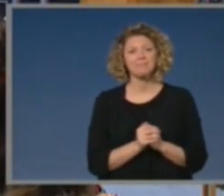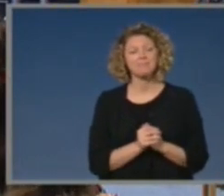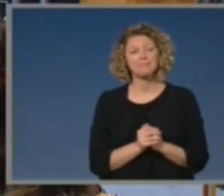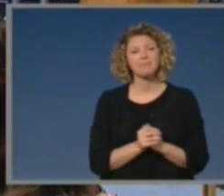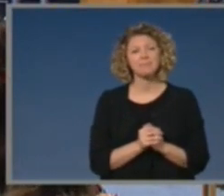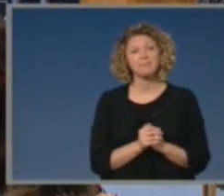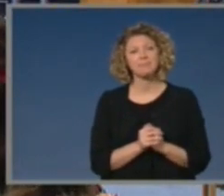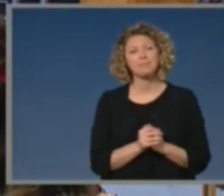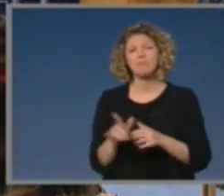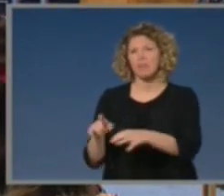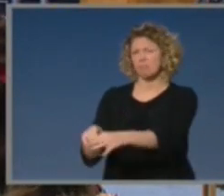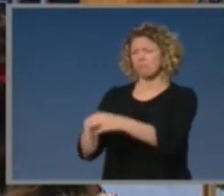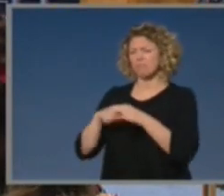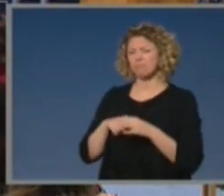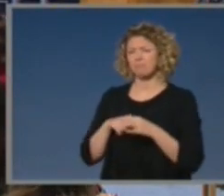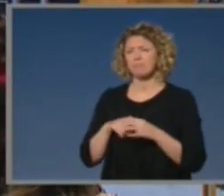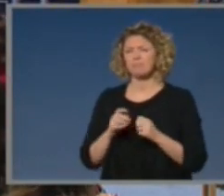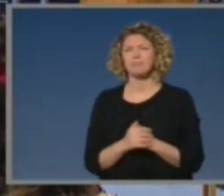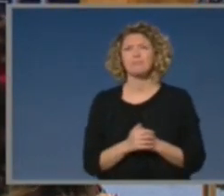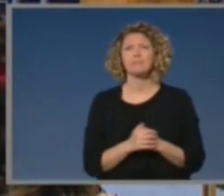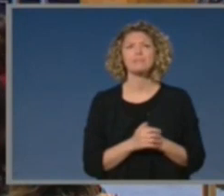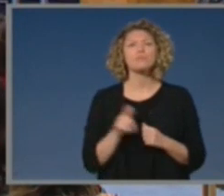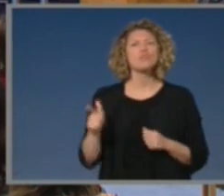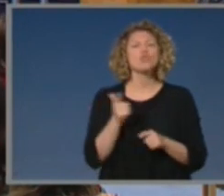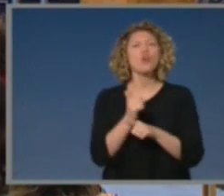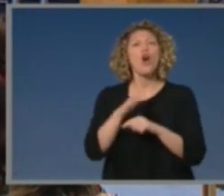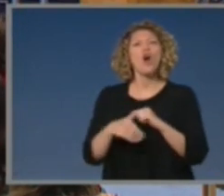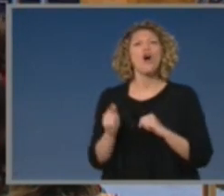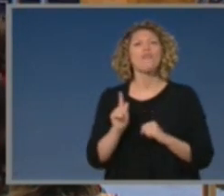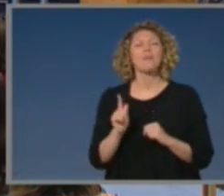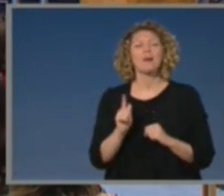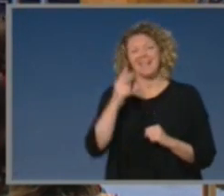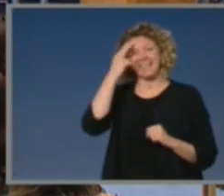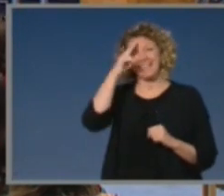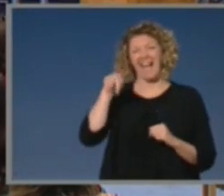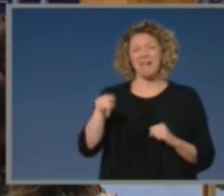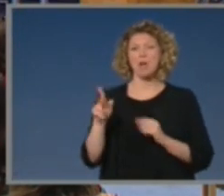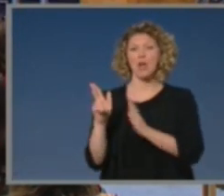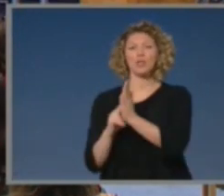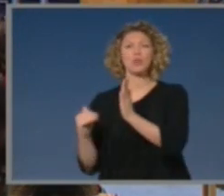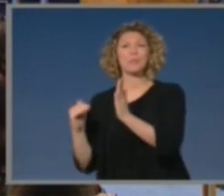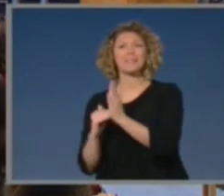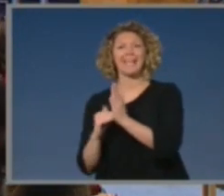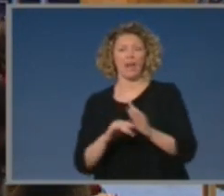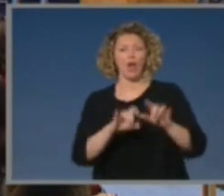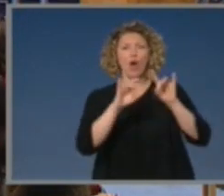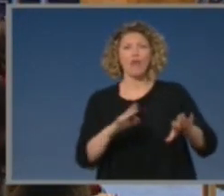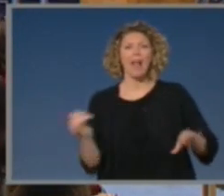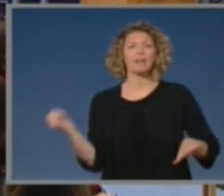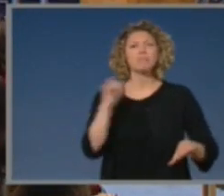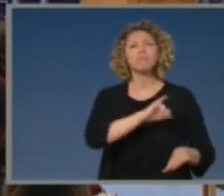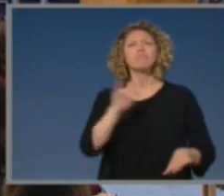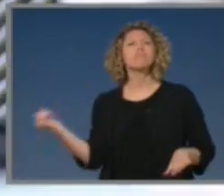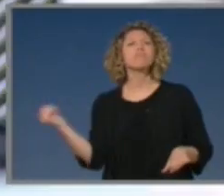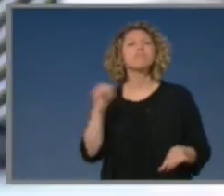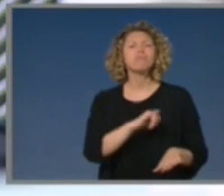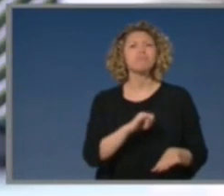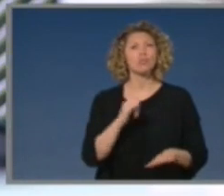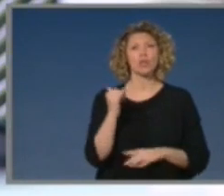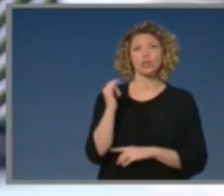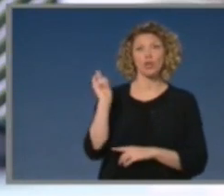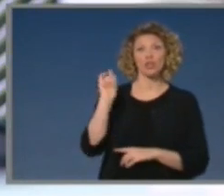on the Trans-Tasman, sorry, that's quite hard to say, travel bubble today, given Jacinda Ardern's presence in the National